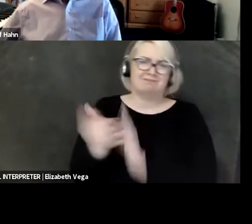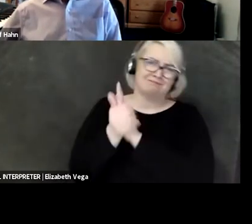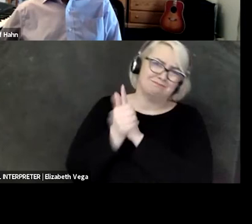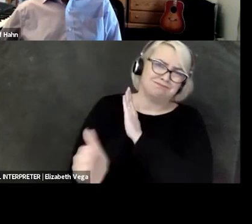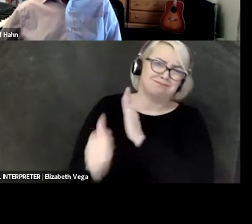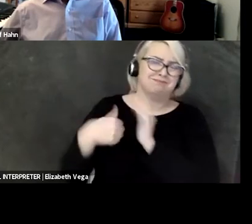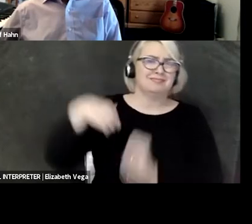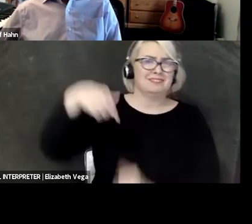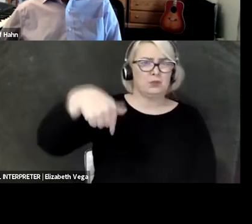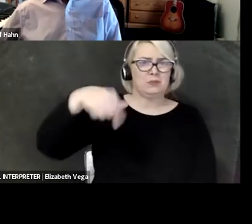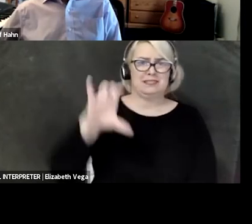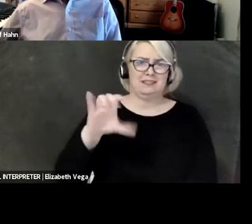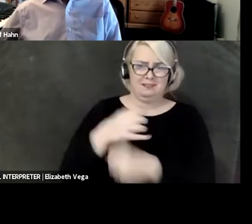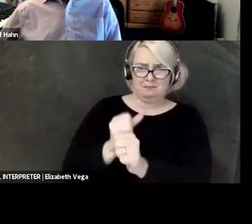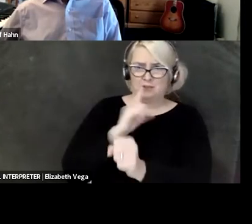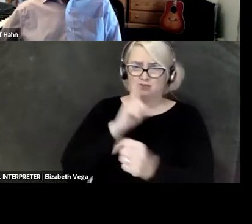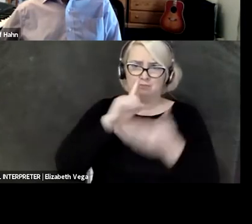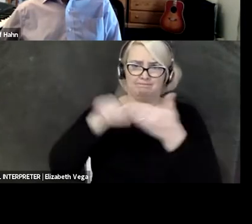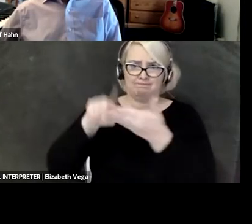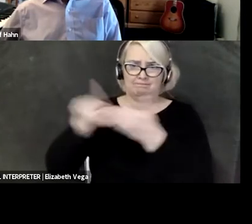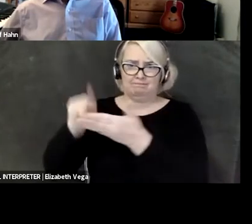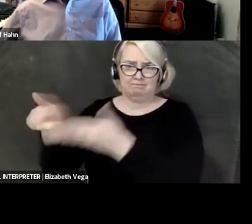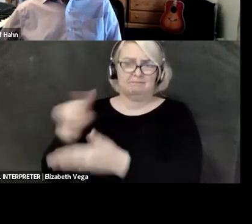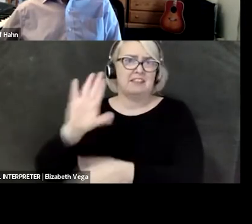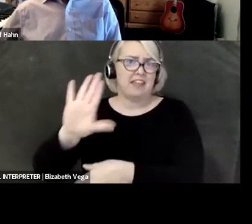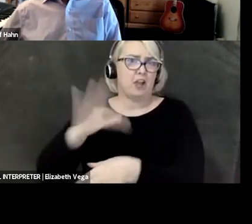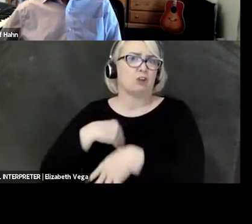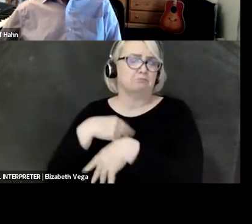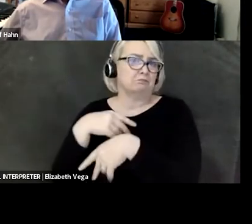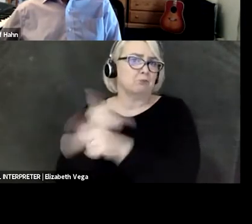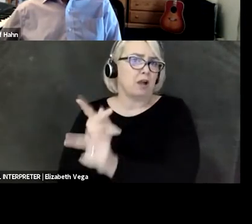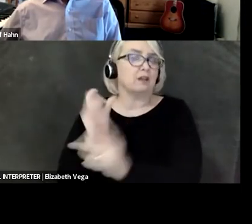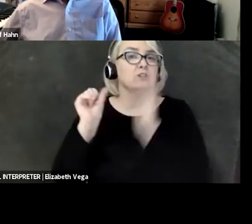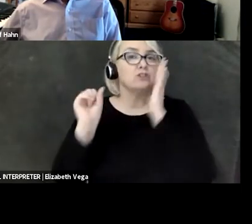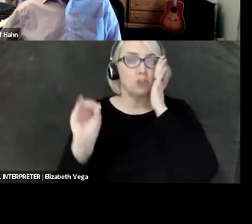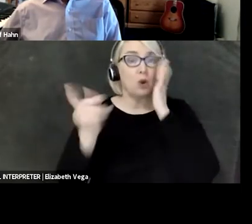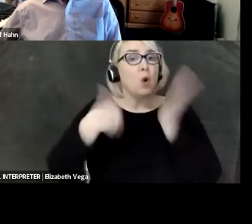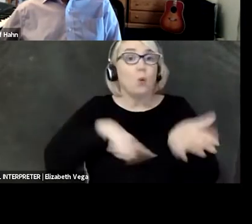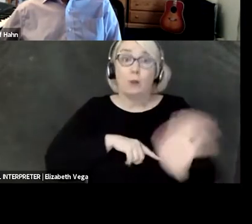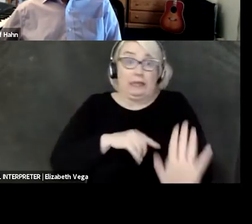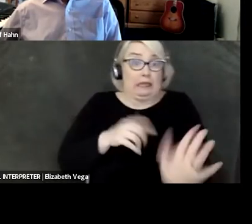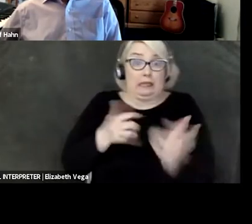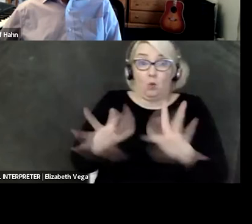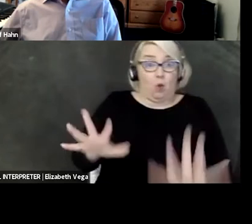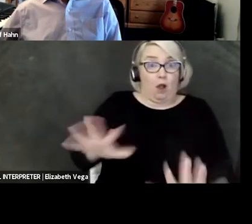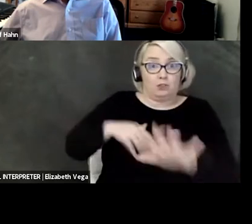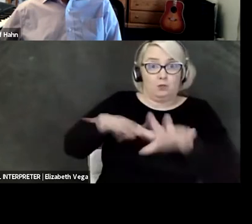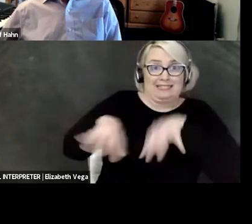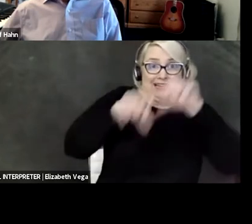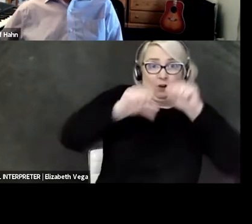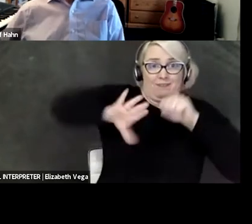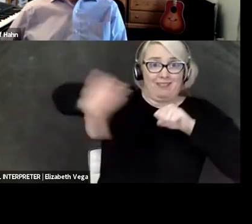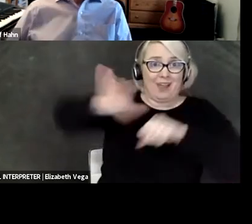controlling their own product. And we're not here to step on their feet in any way, shape, or form. I'm not trying to pretend that I know more than they